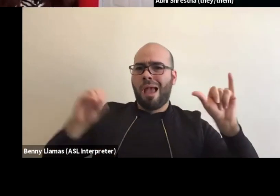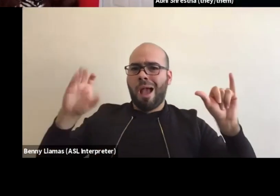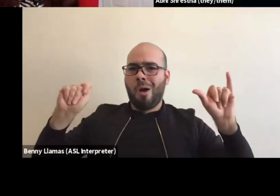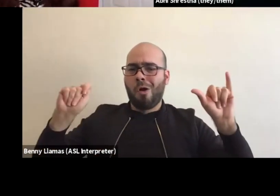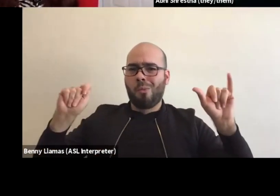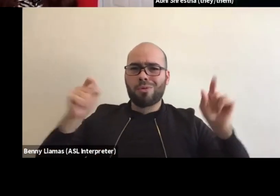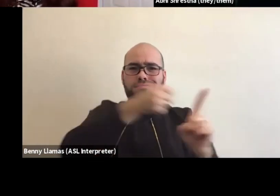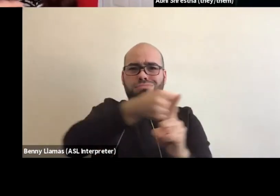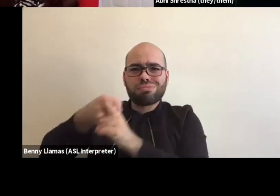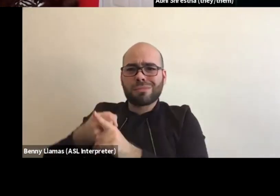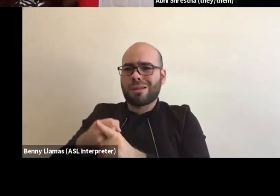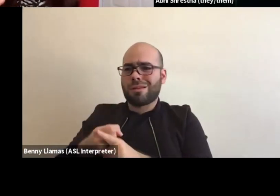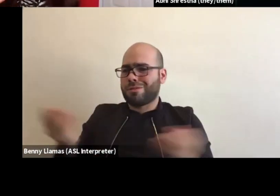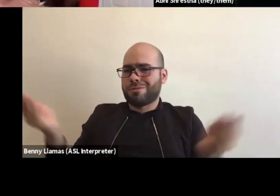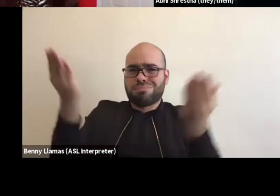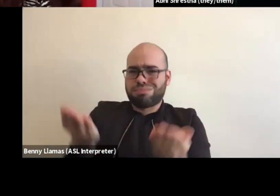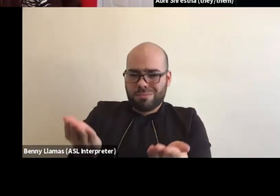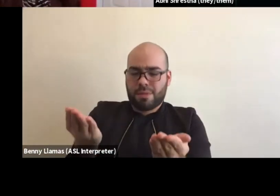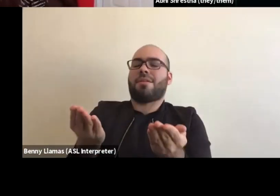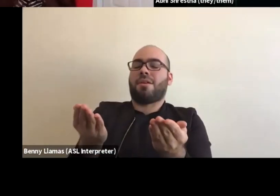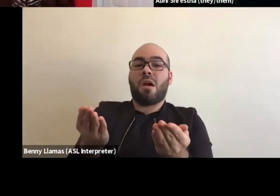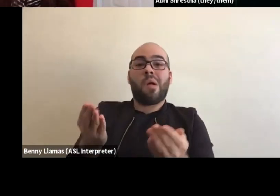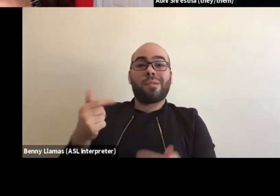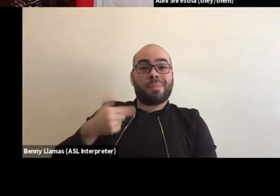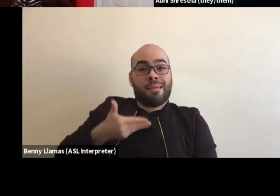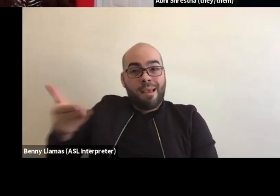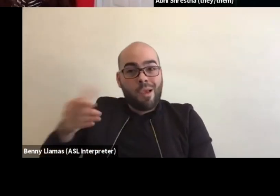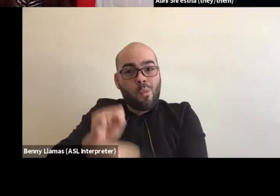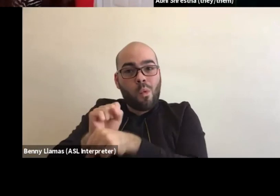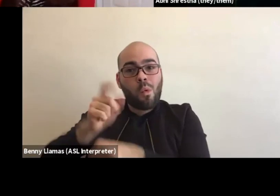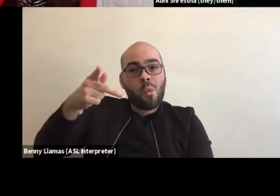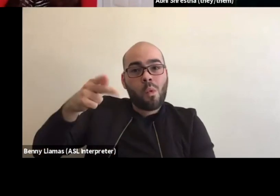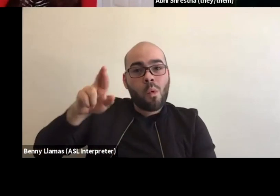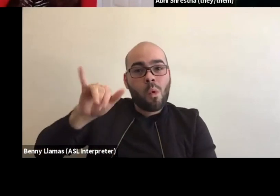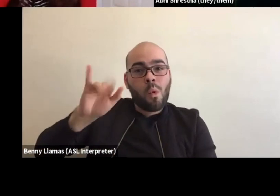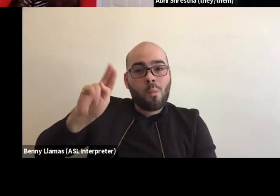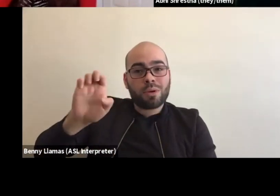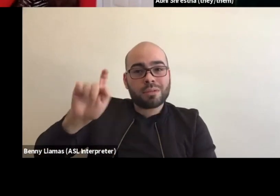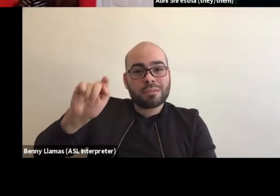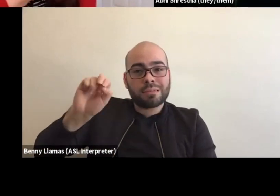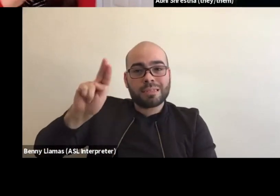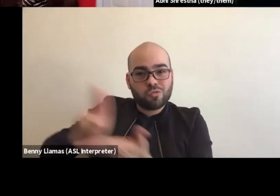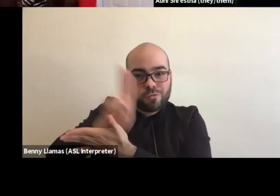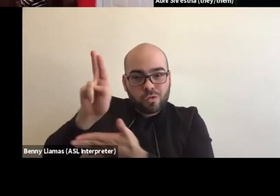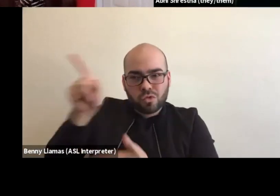extremely well. I got a fellowship to teach at Princeton and etc. So like, I think a lot of people